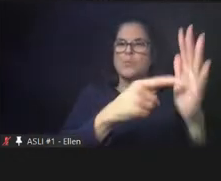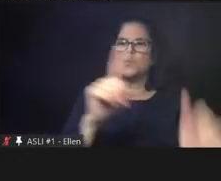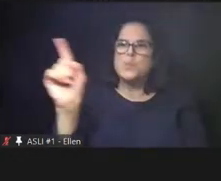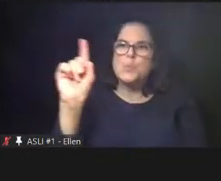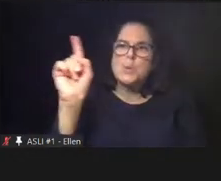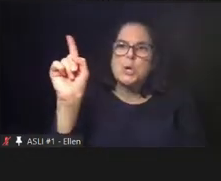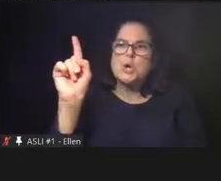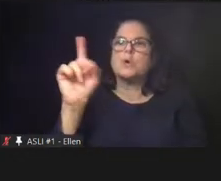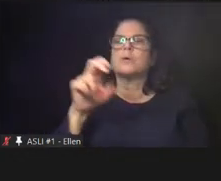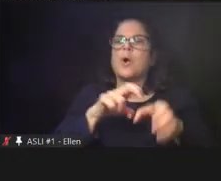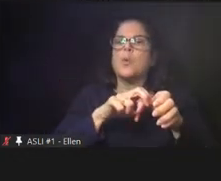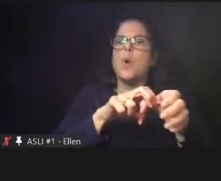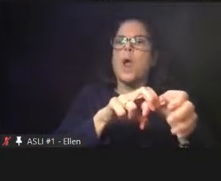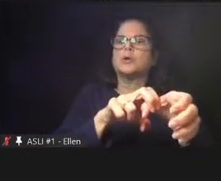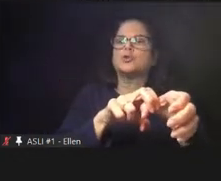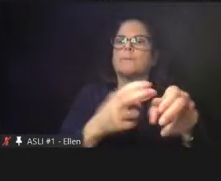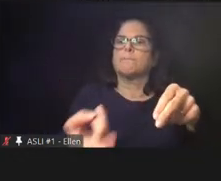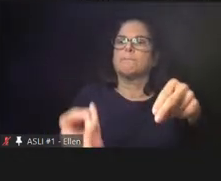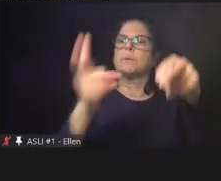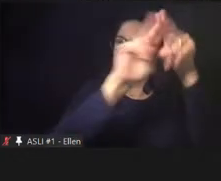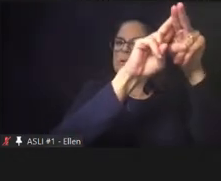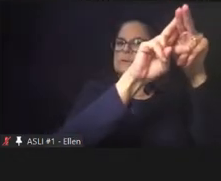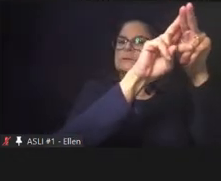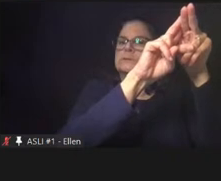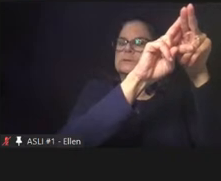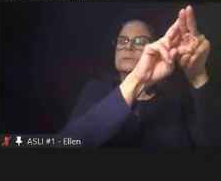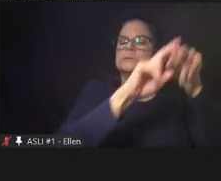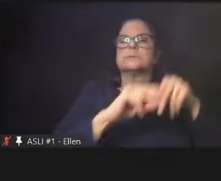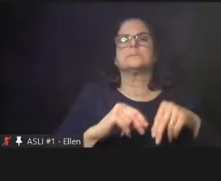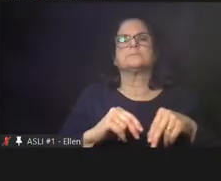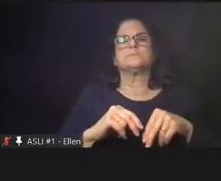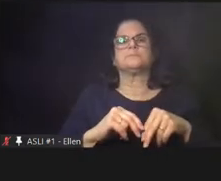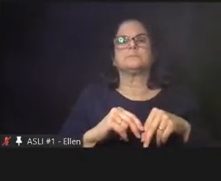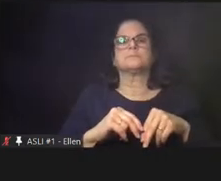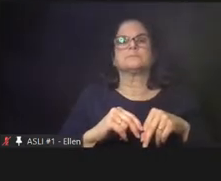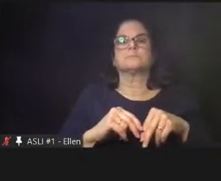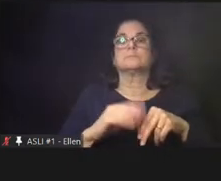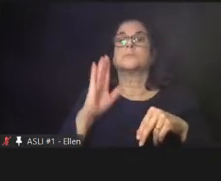our ridership has seen growth. As we continue to roll this tool out,